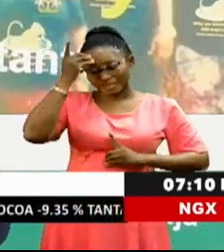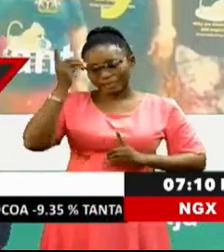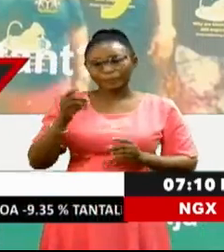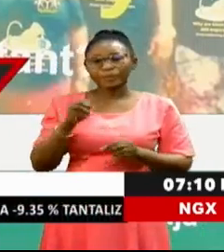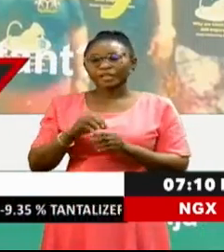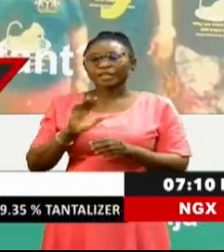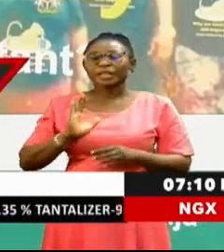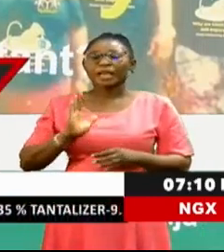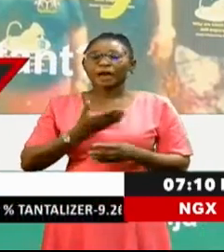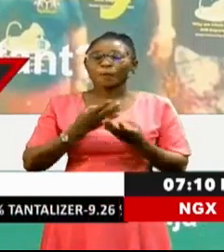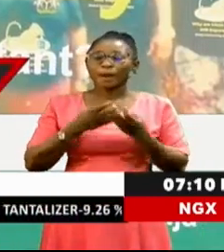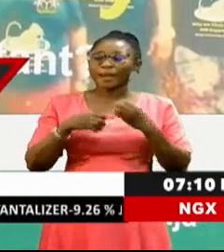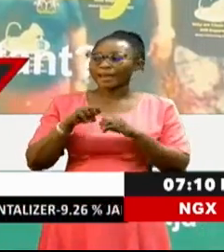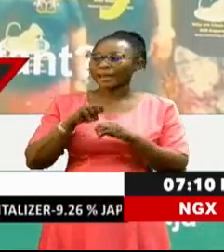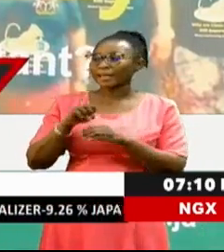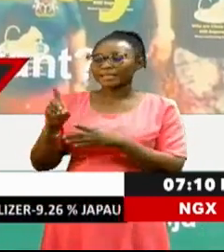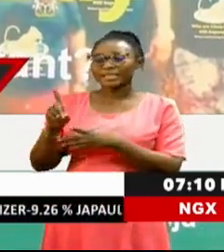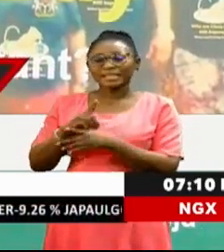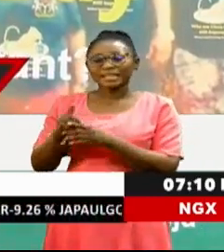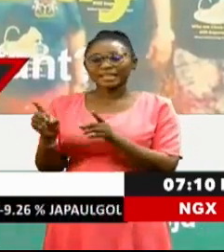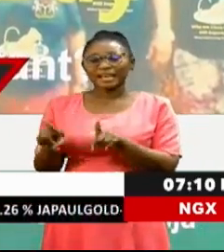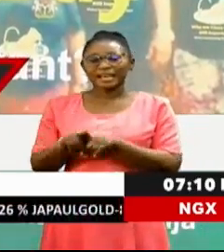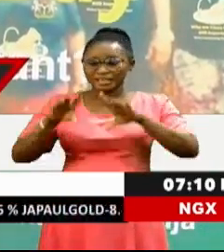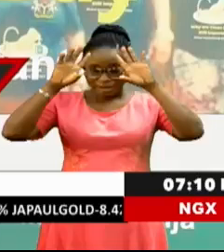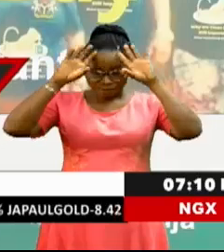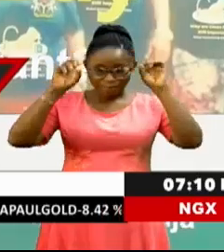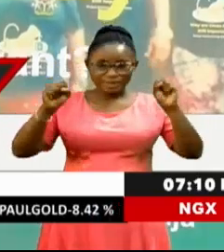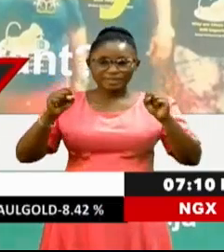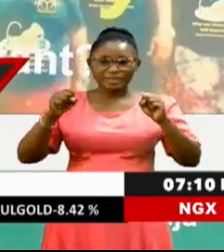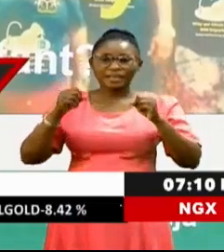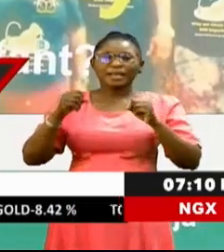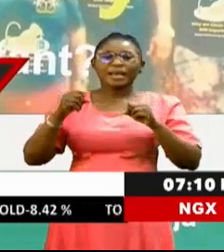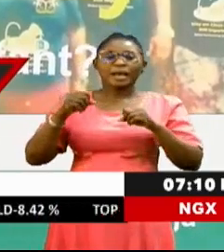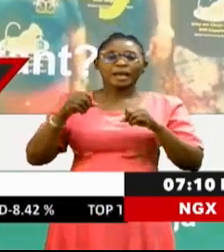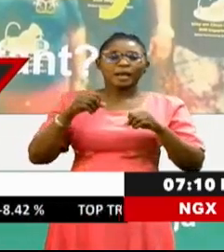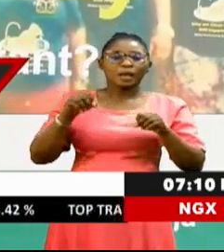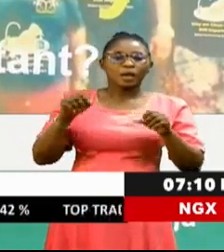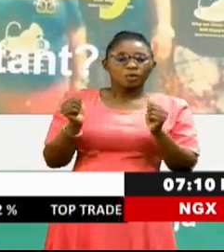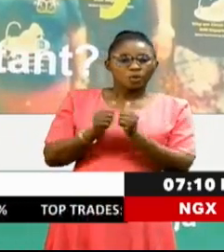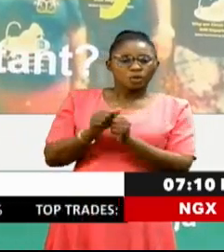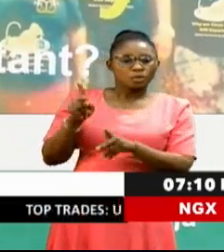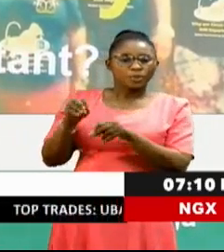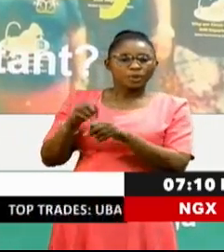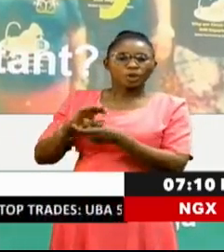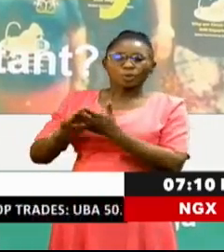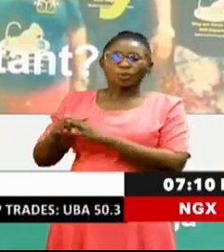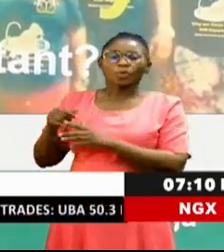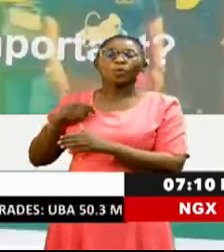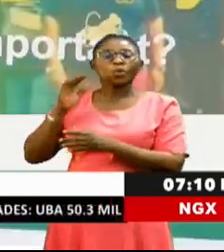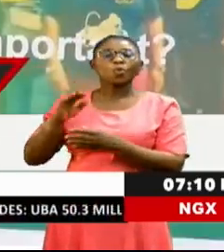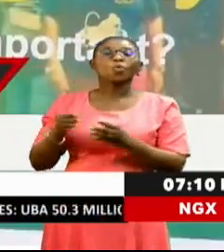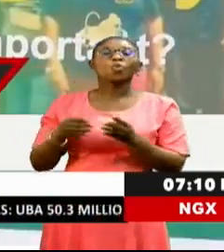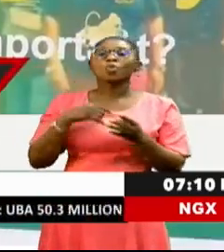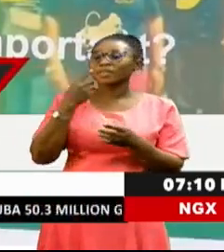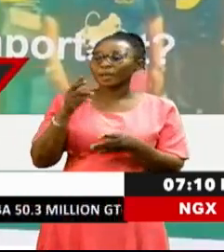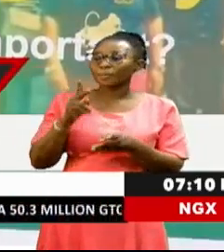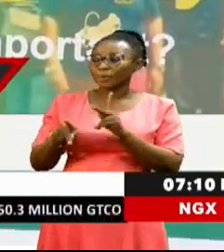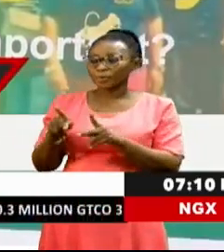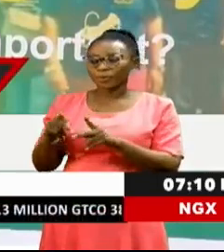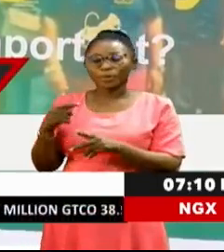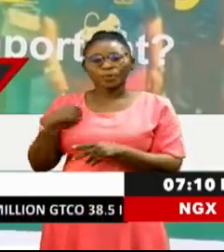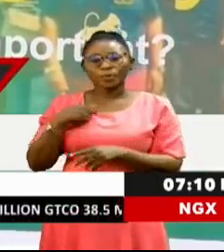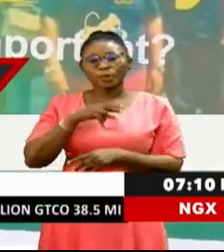our engagement as presidents, eyes and ears in the communities, we'll trickle down this program to our communities. As you are the ones that